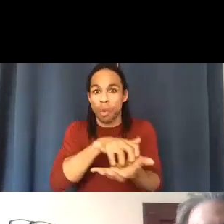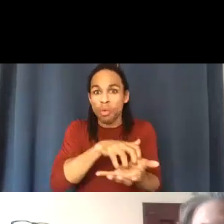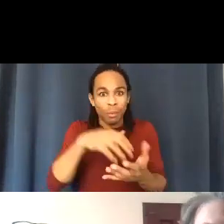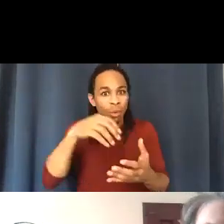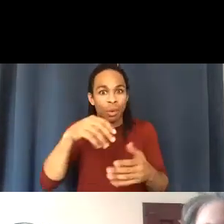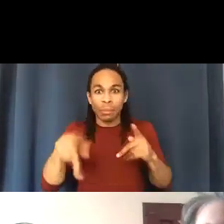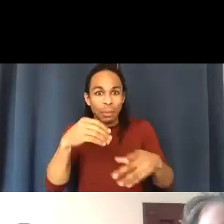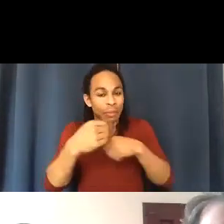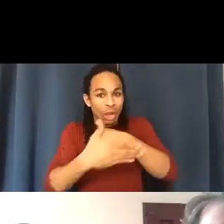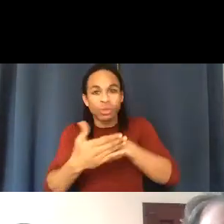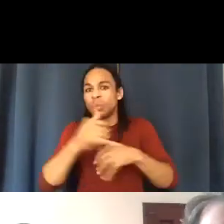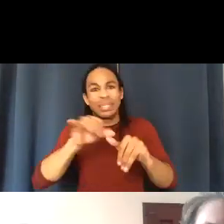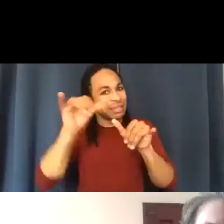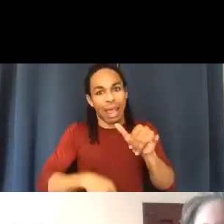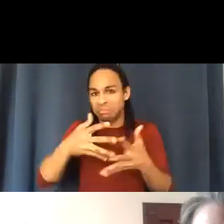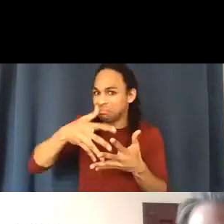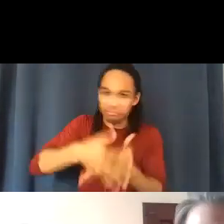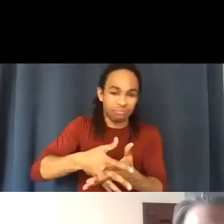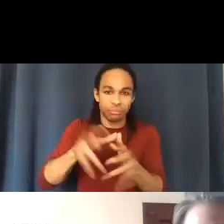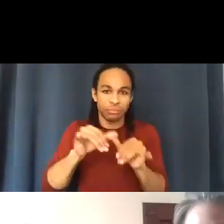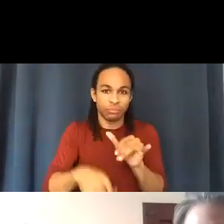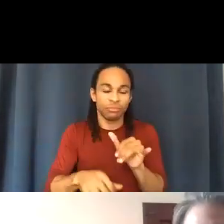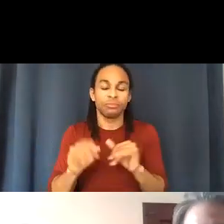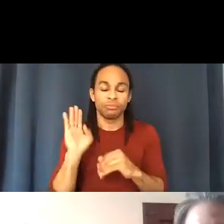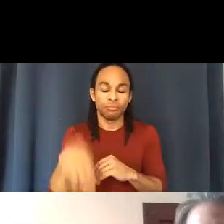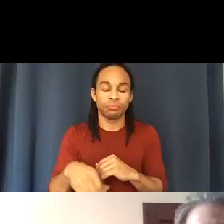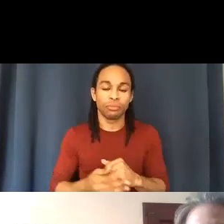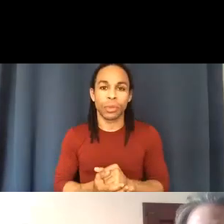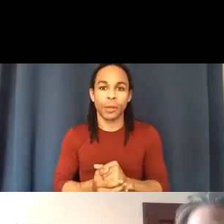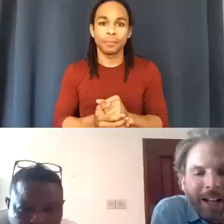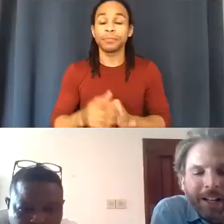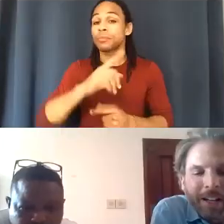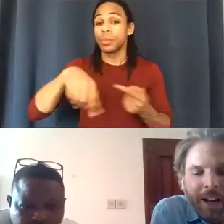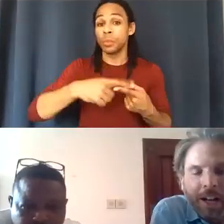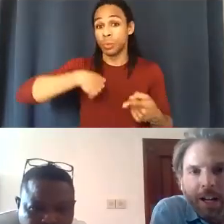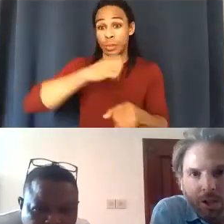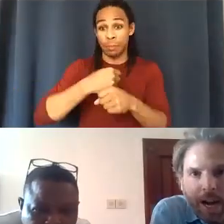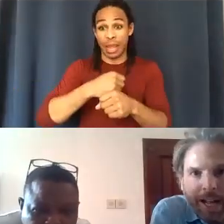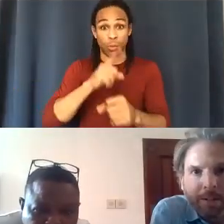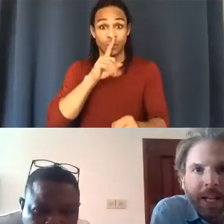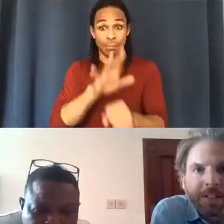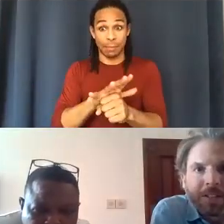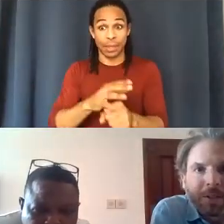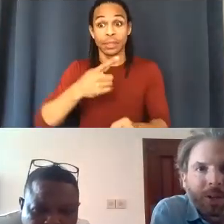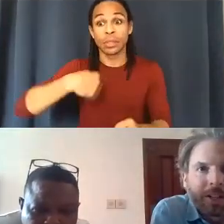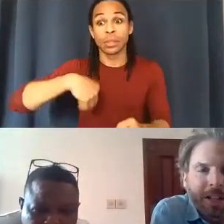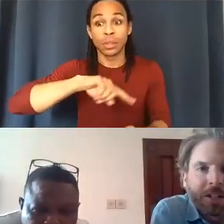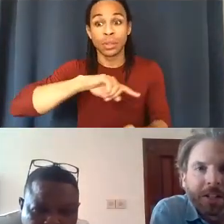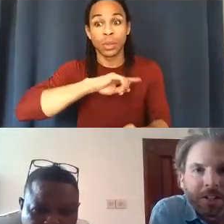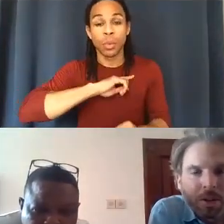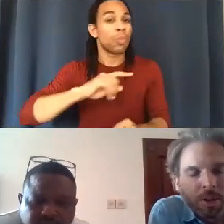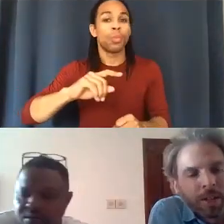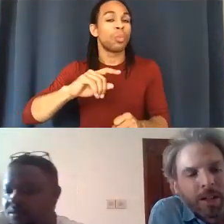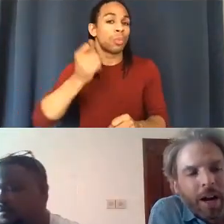we, when we do make these commitments, we're also not a contract-based